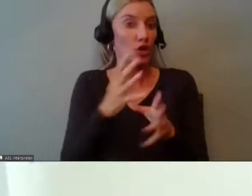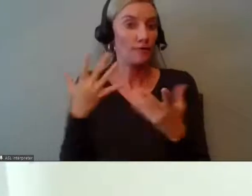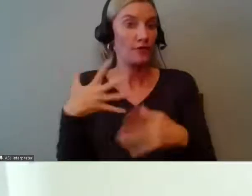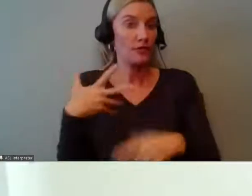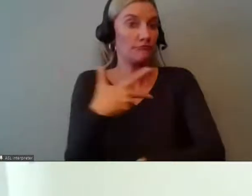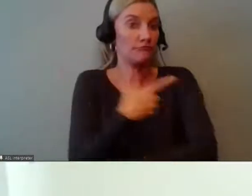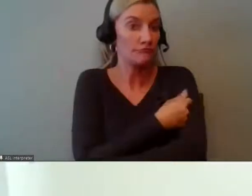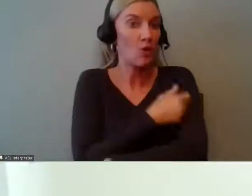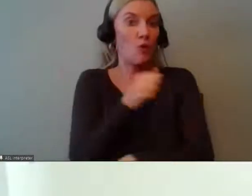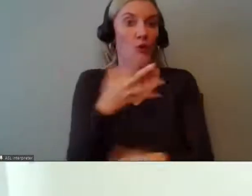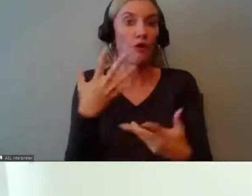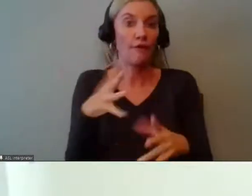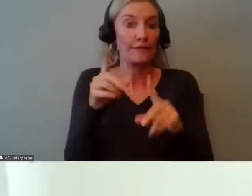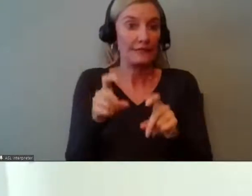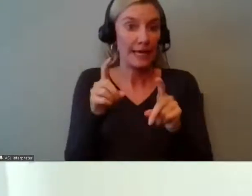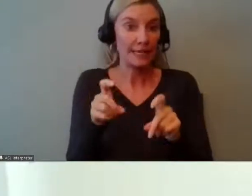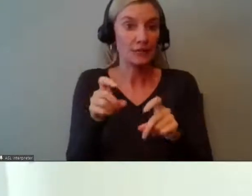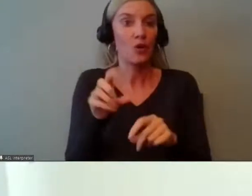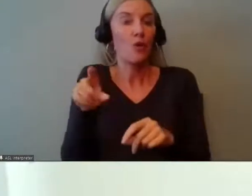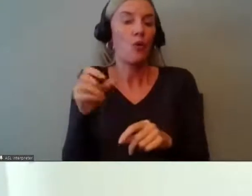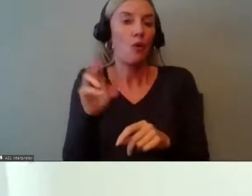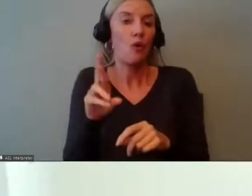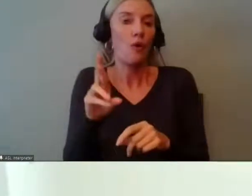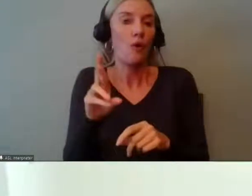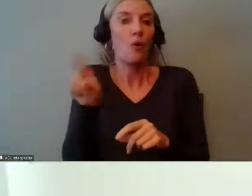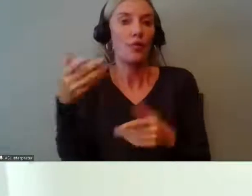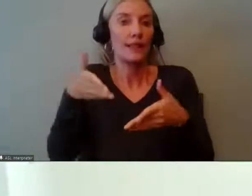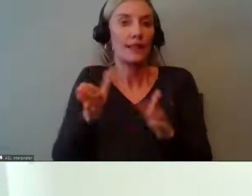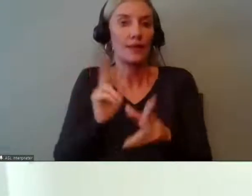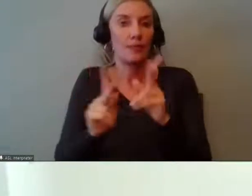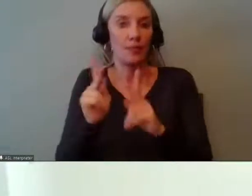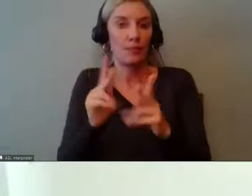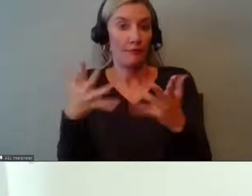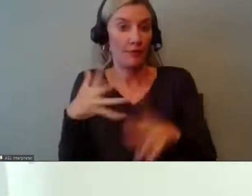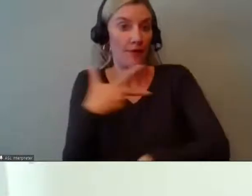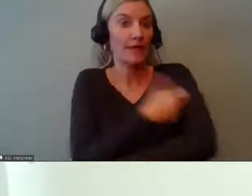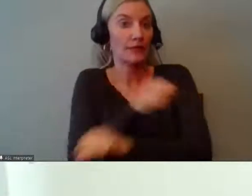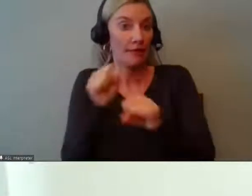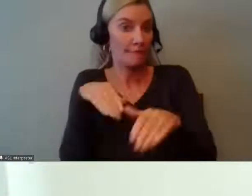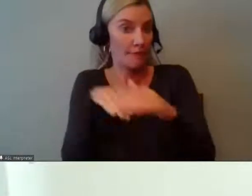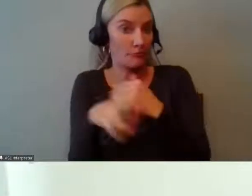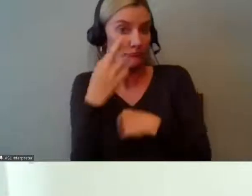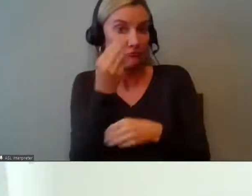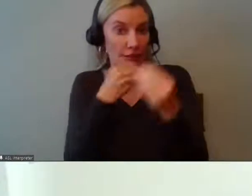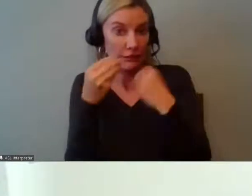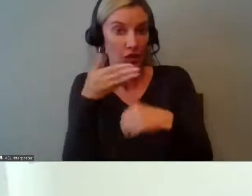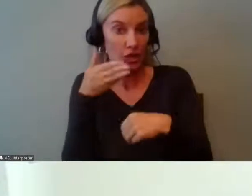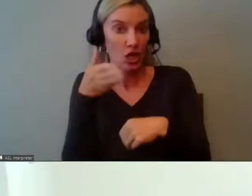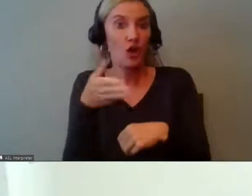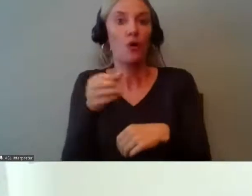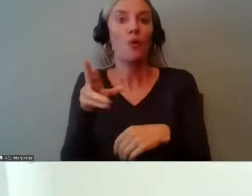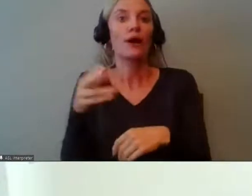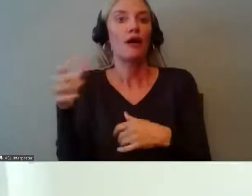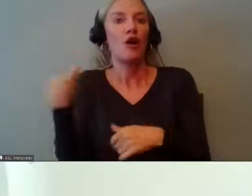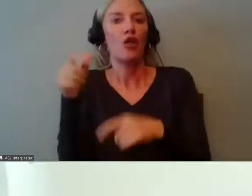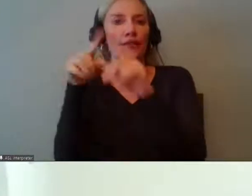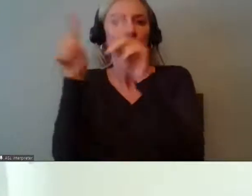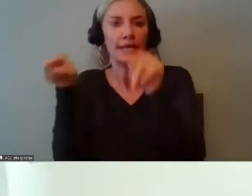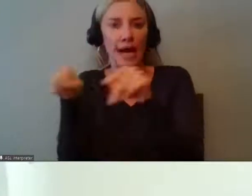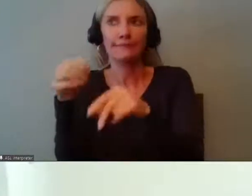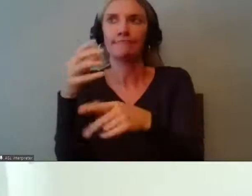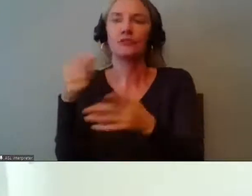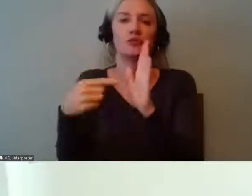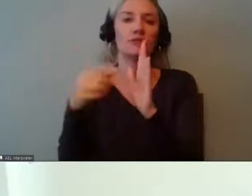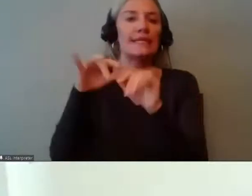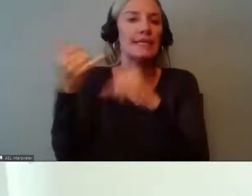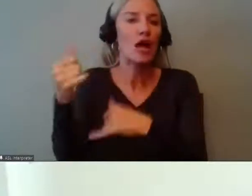vaccinated patrons to enter. And look for the yellow signs that says the staff are vaccinated or tested. If you